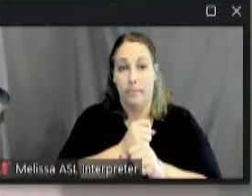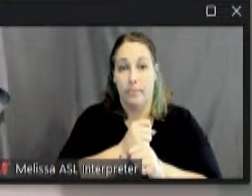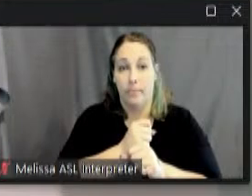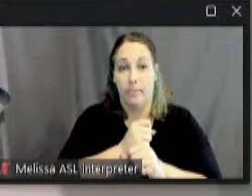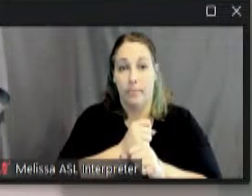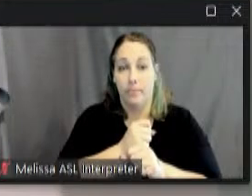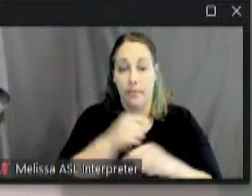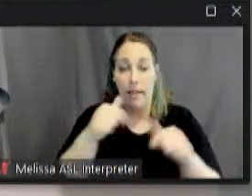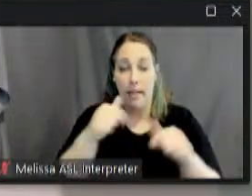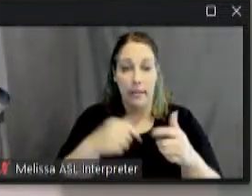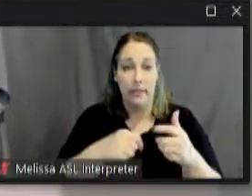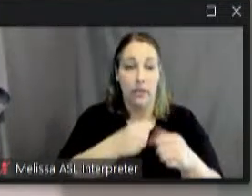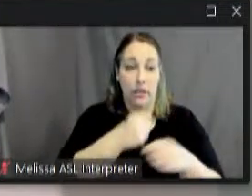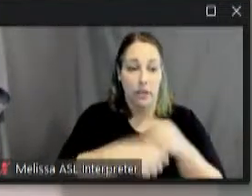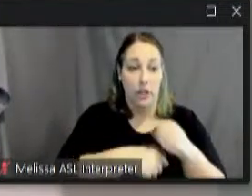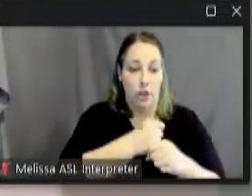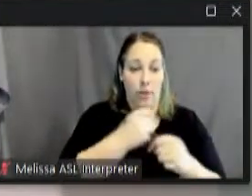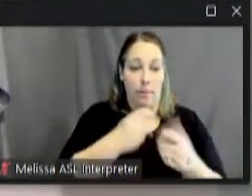contraceptive methods for